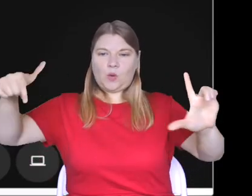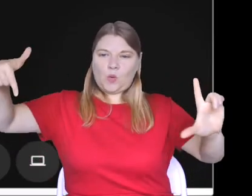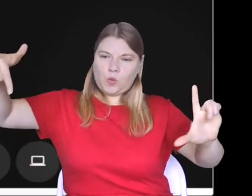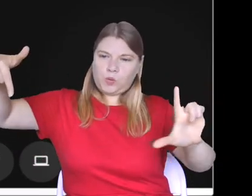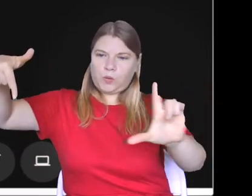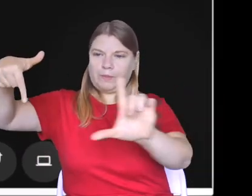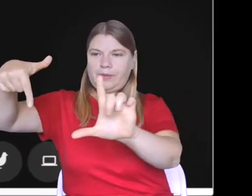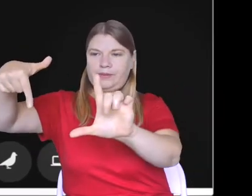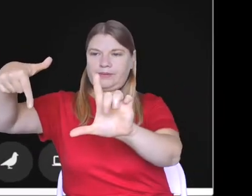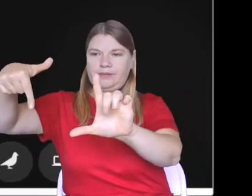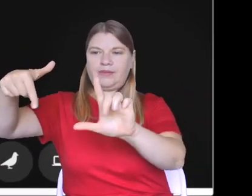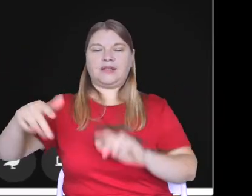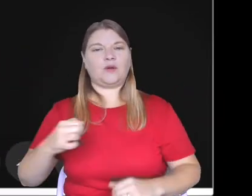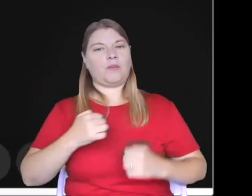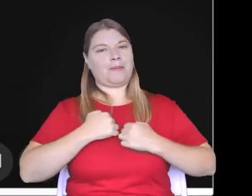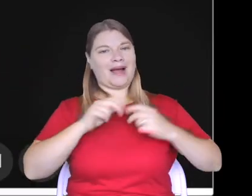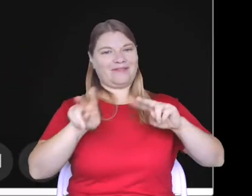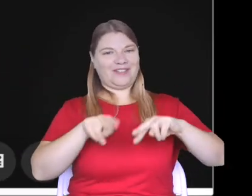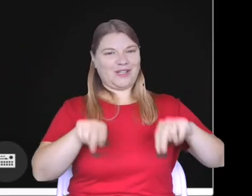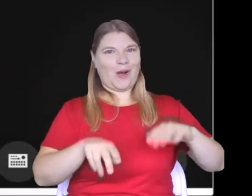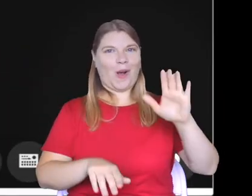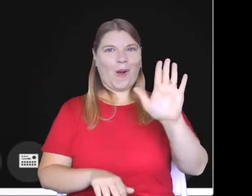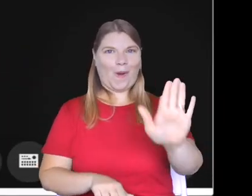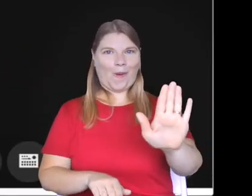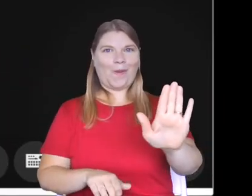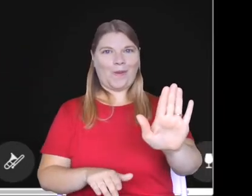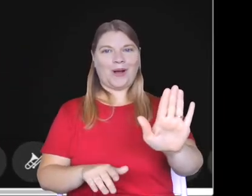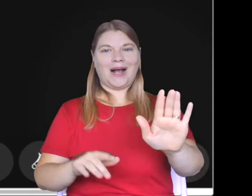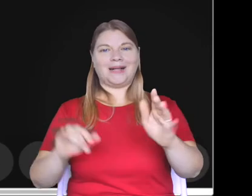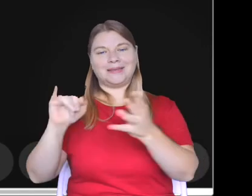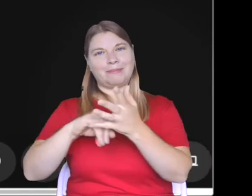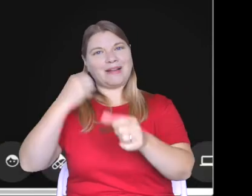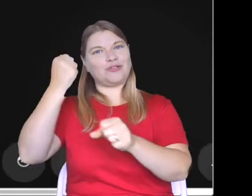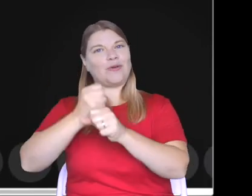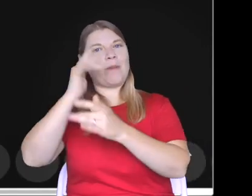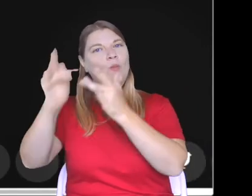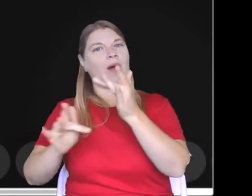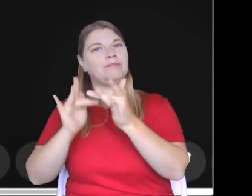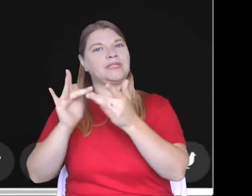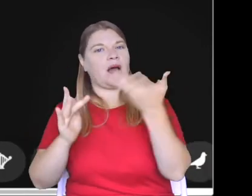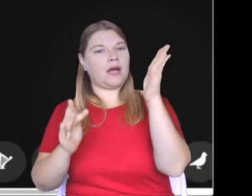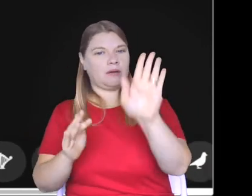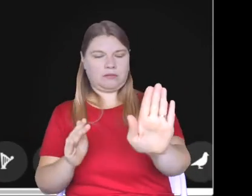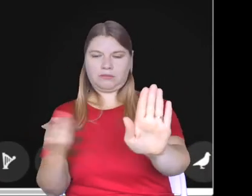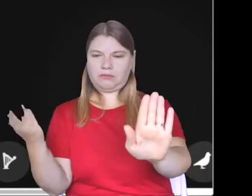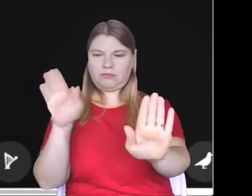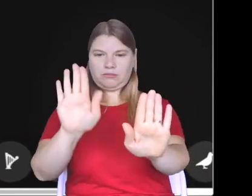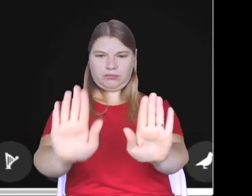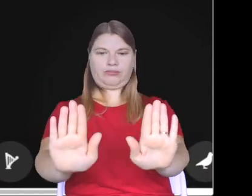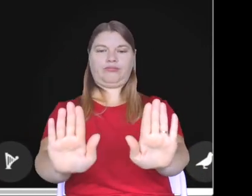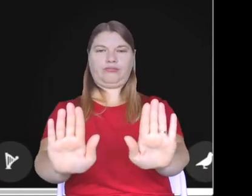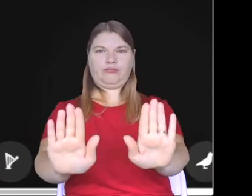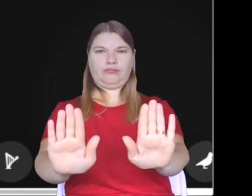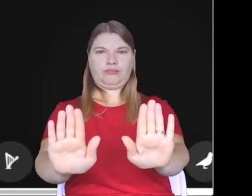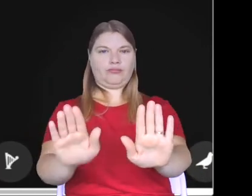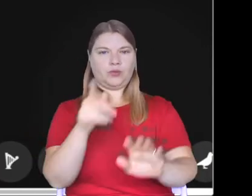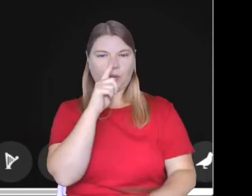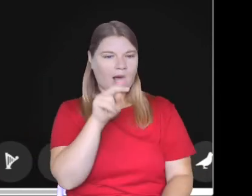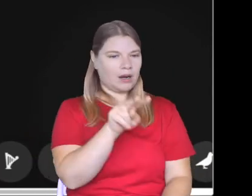it so it becomes small enough for you to see the Spectrogram website and this